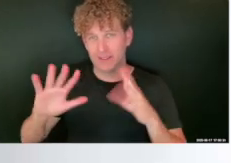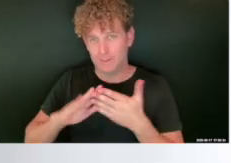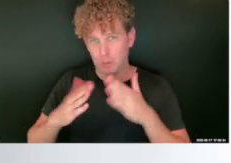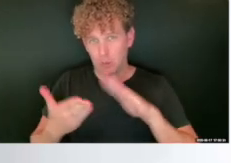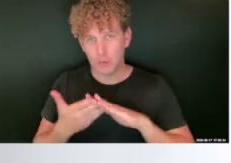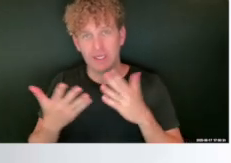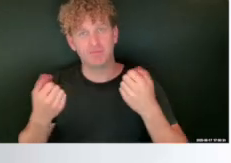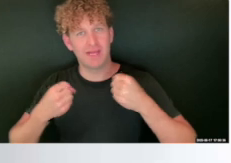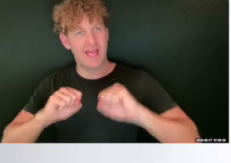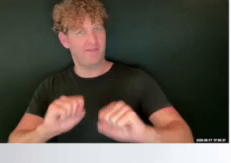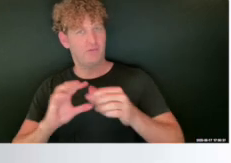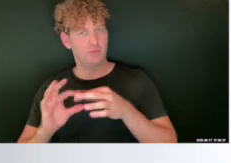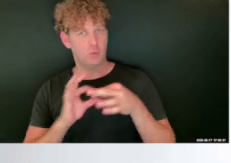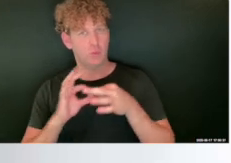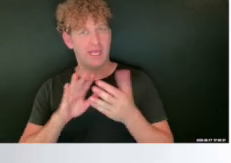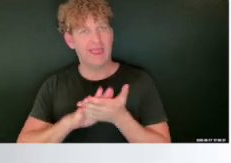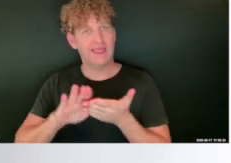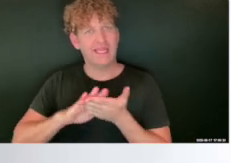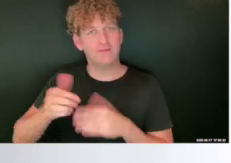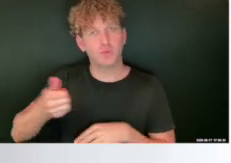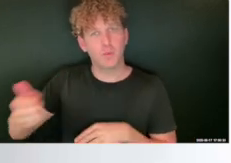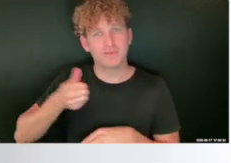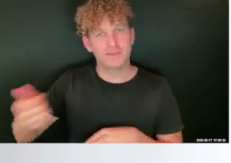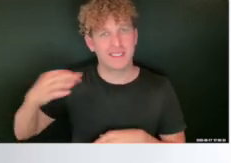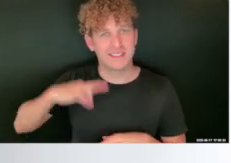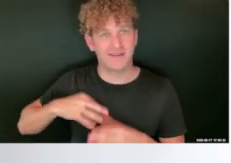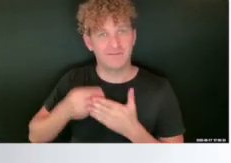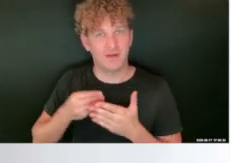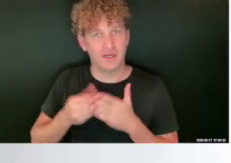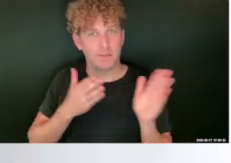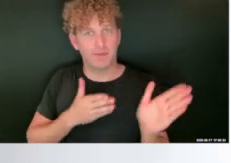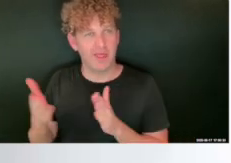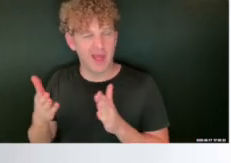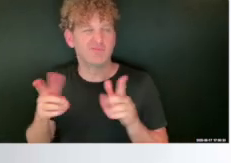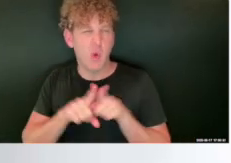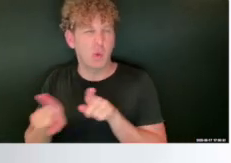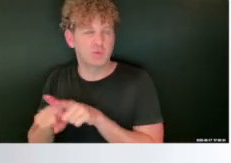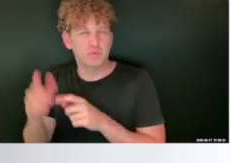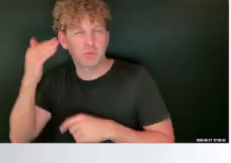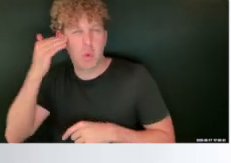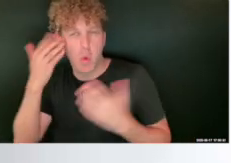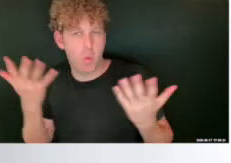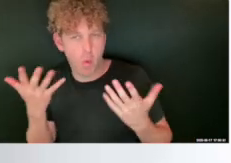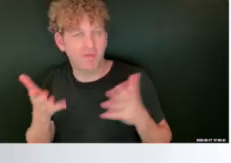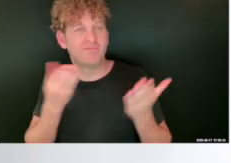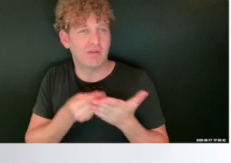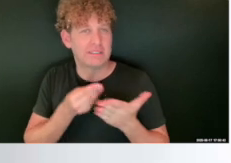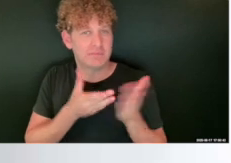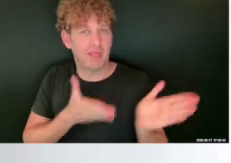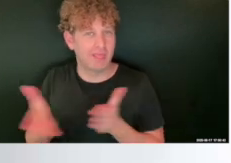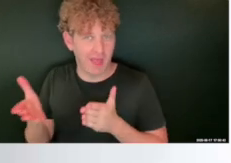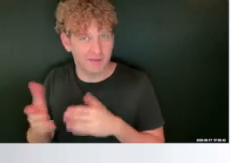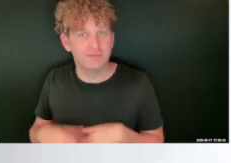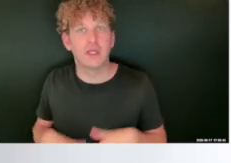non-governmental organizations. So CARB continues to host monthly community meetings to make it easier for